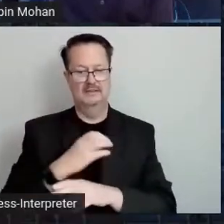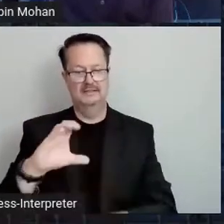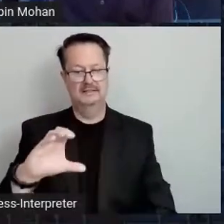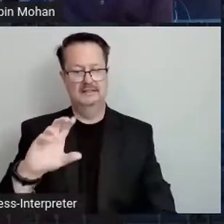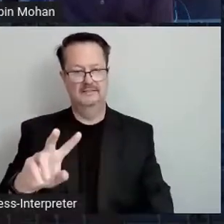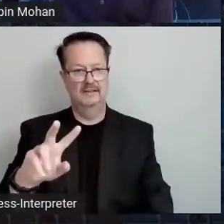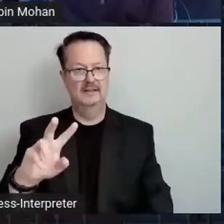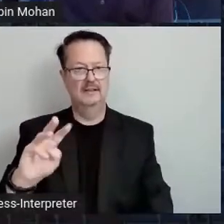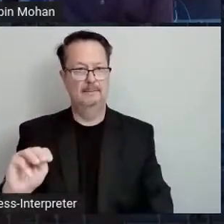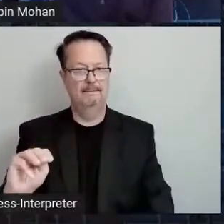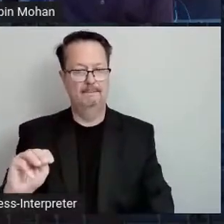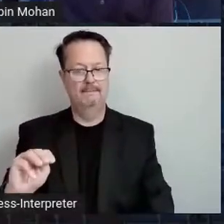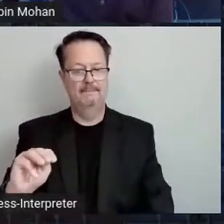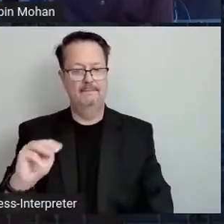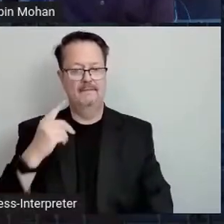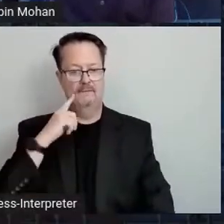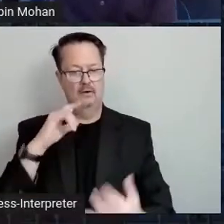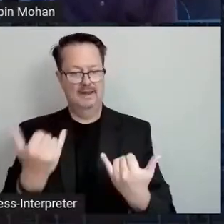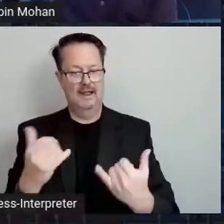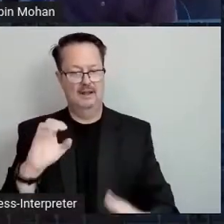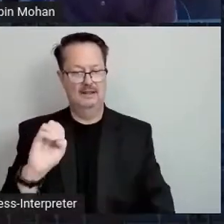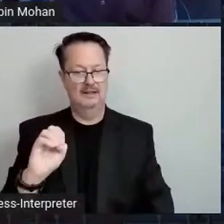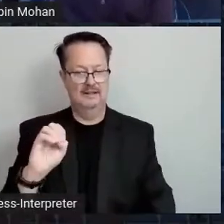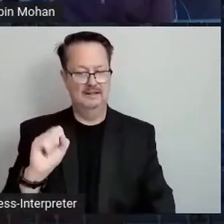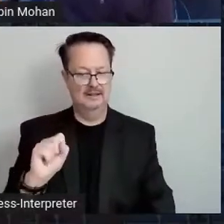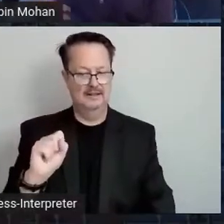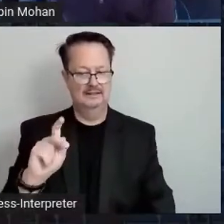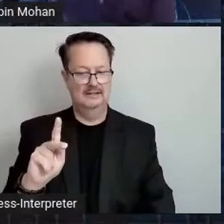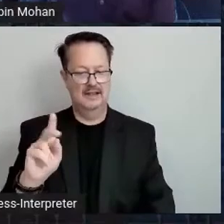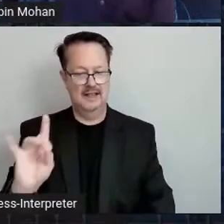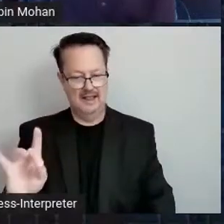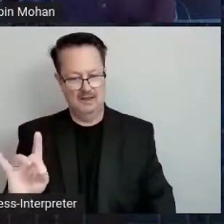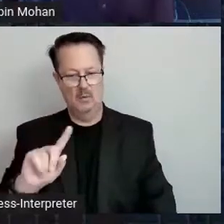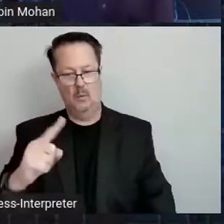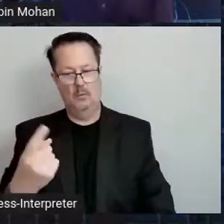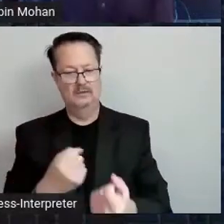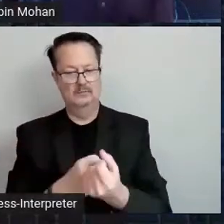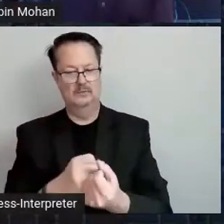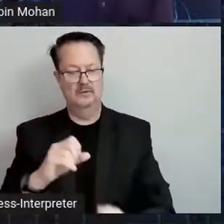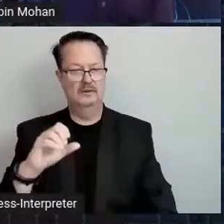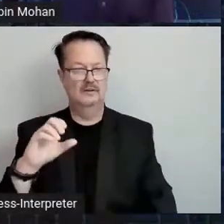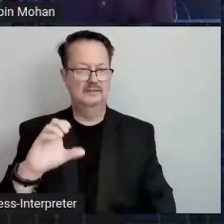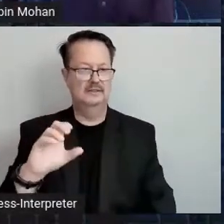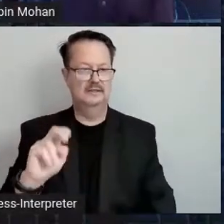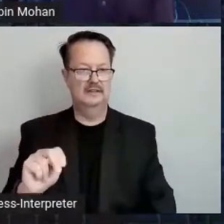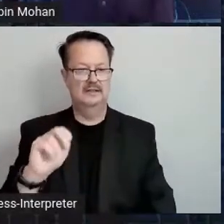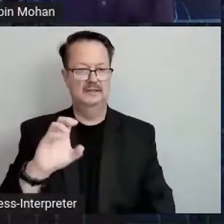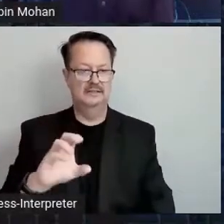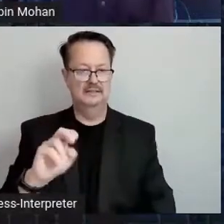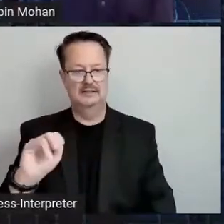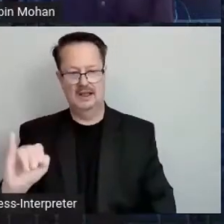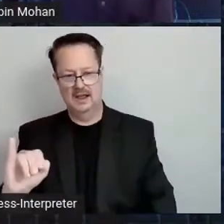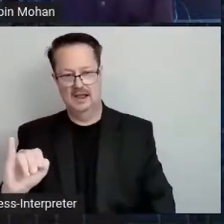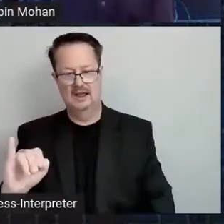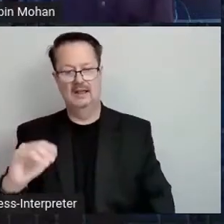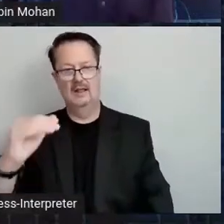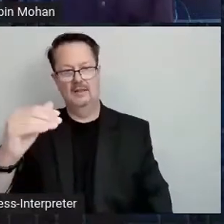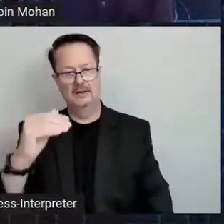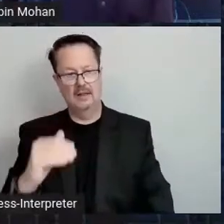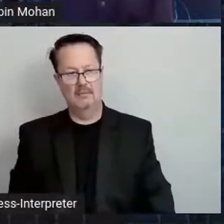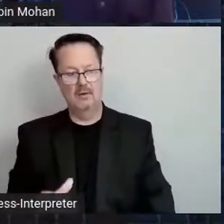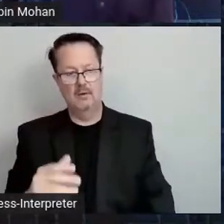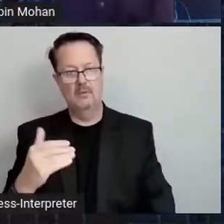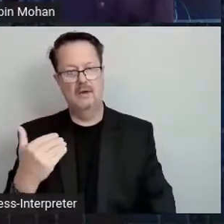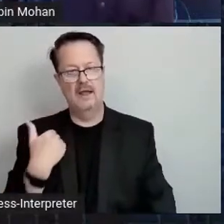here. For now, EKS-A only supports CNI, the Cilium CNI. And then down below over here, we